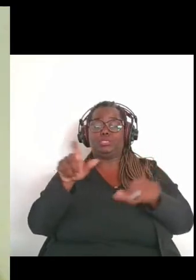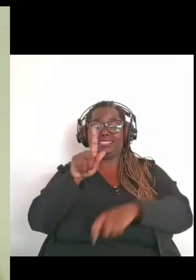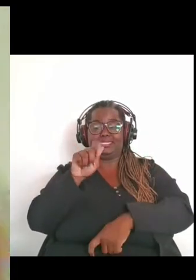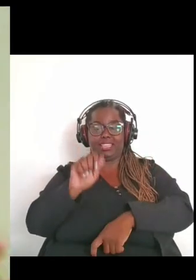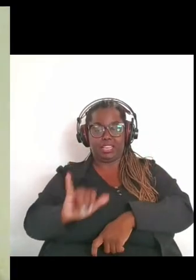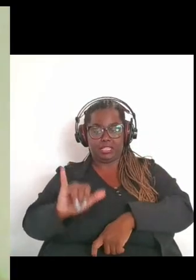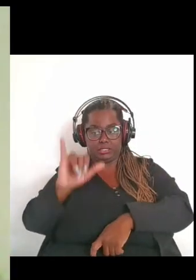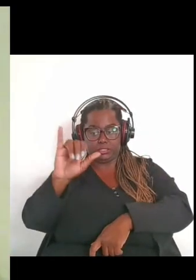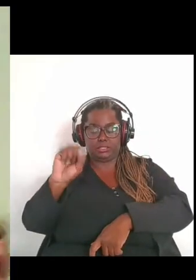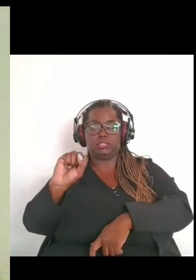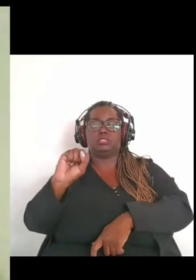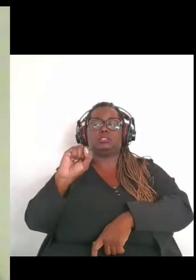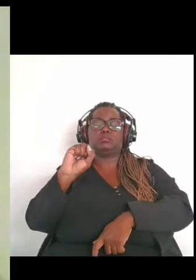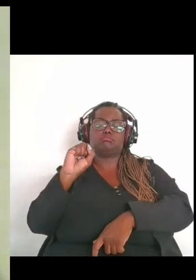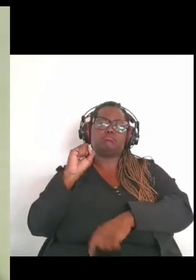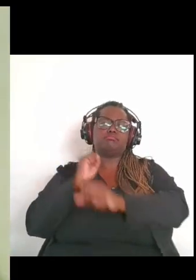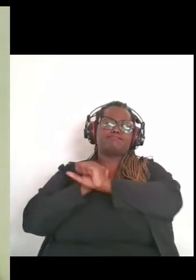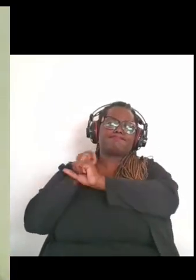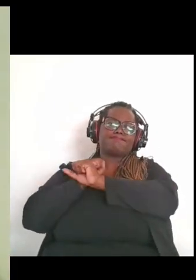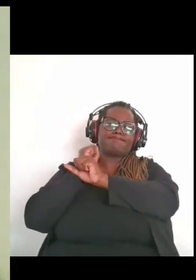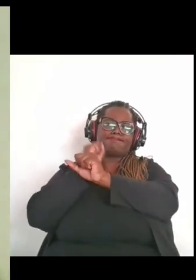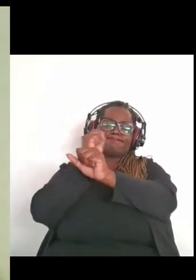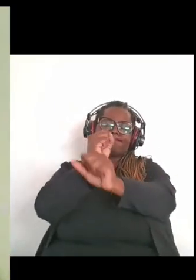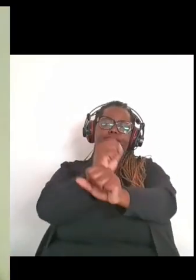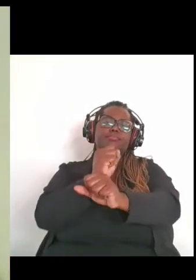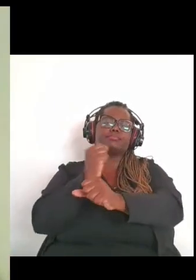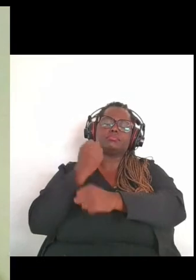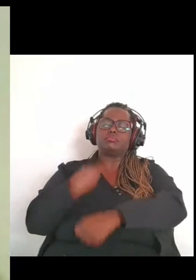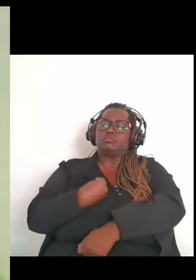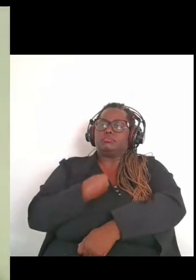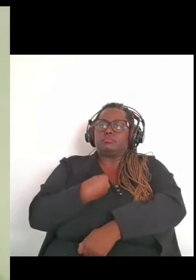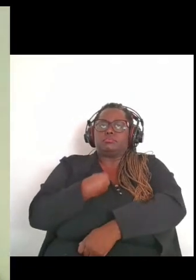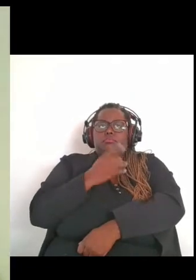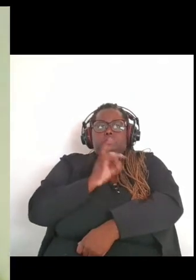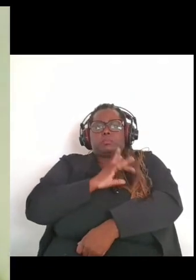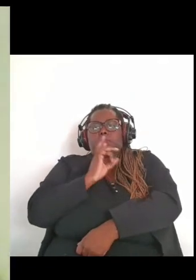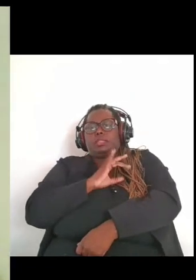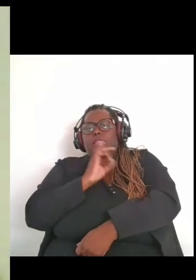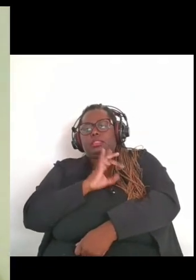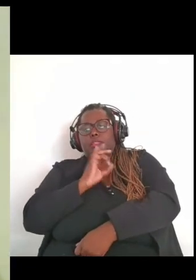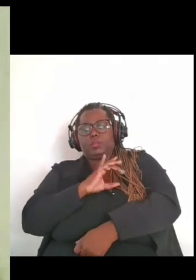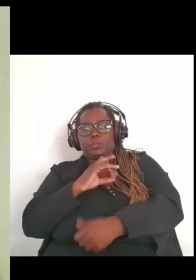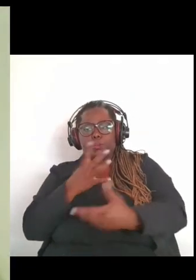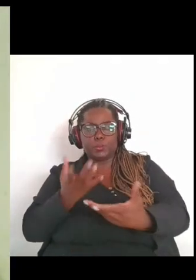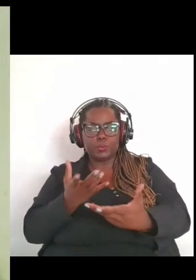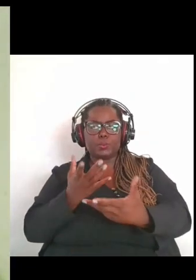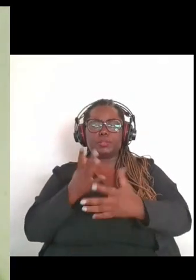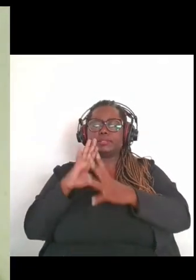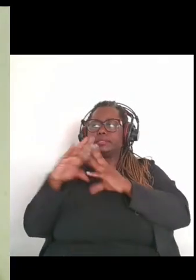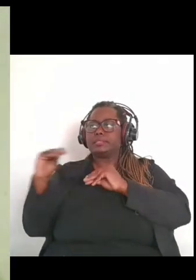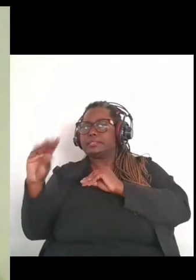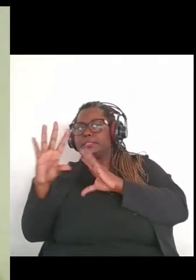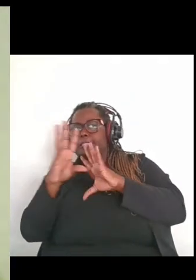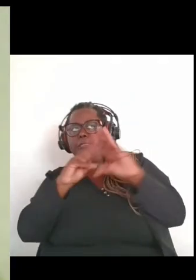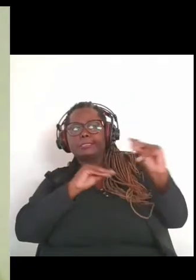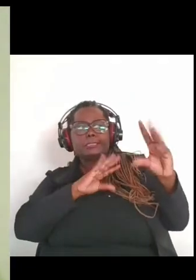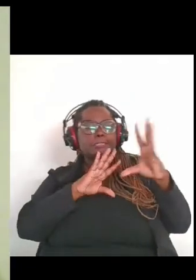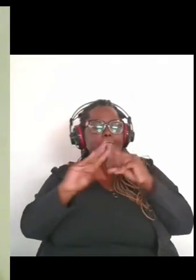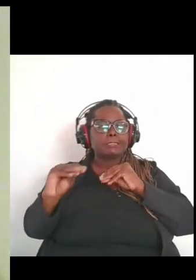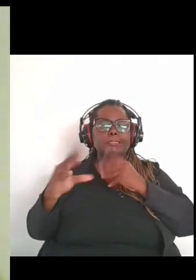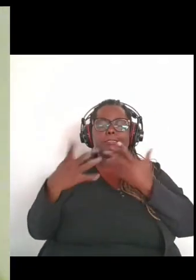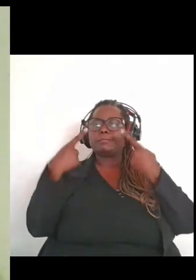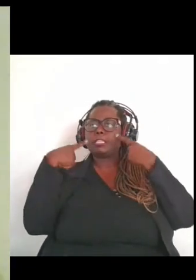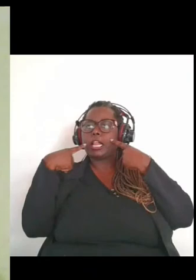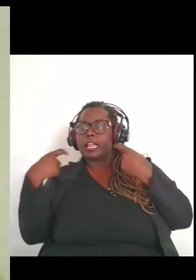beaten they were uh follow-ups they were prisoned for for being homosexual and so